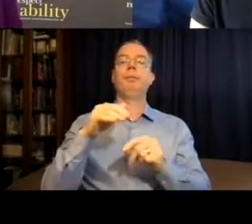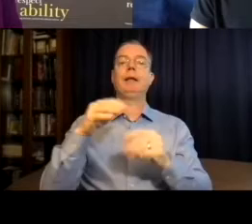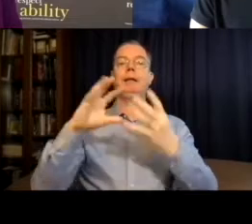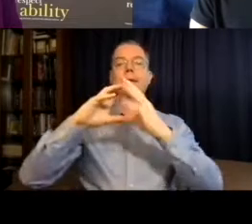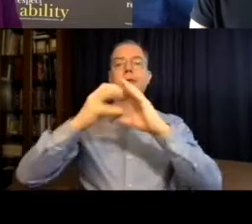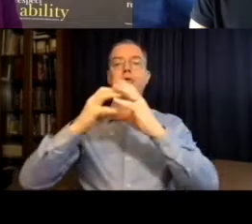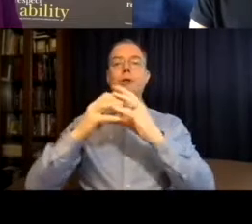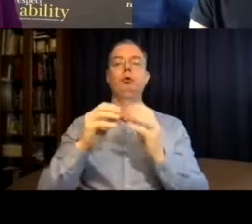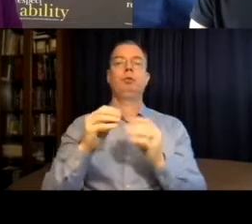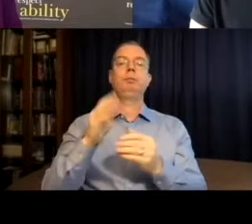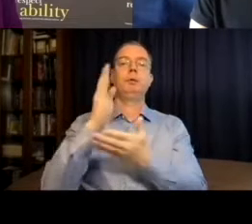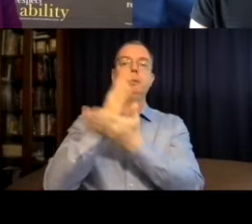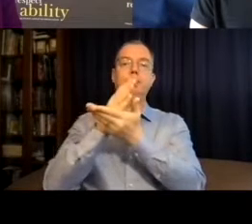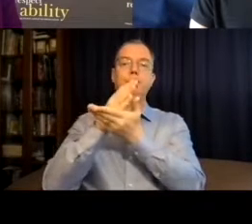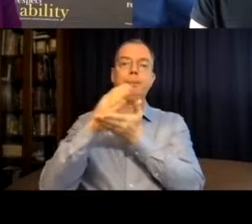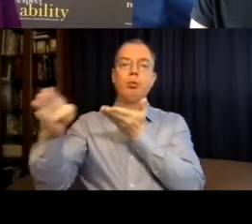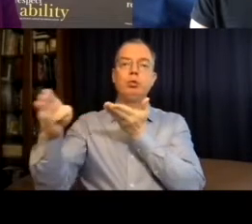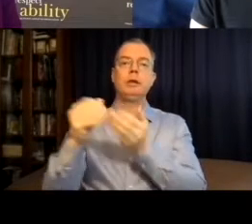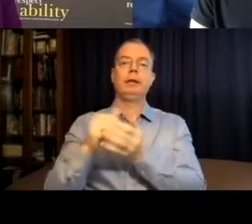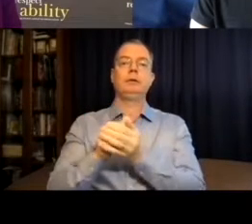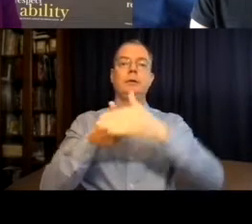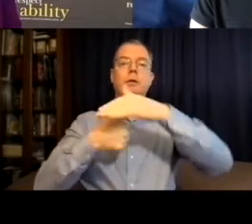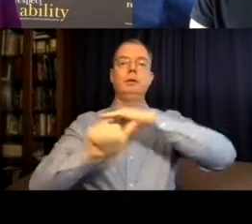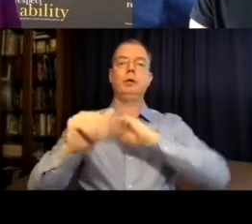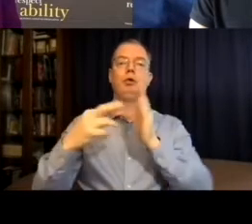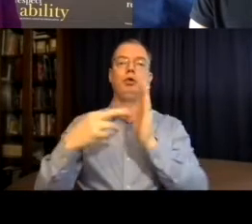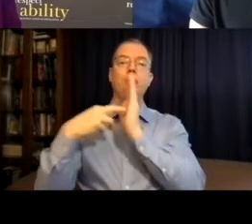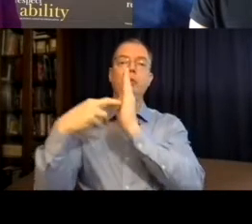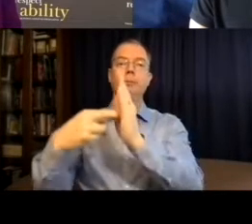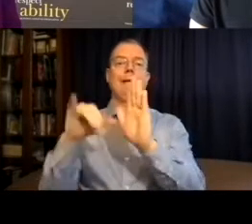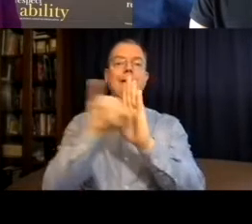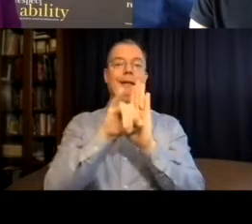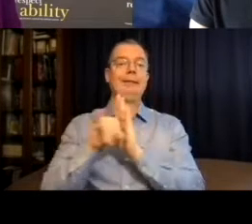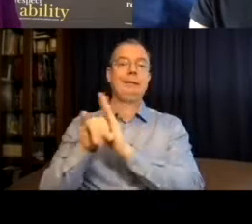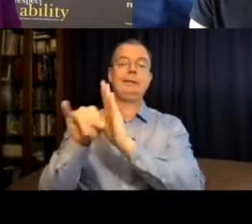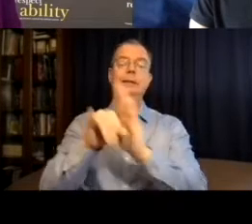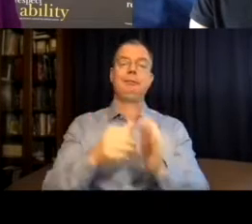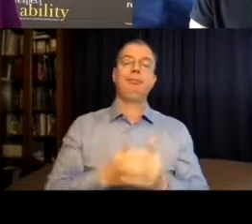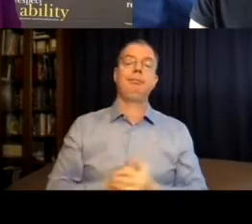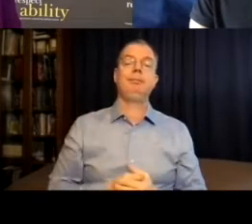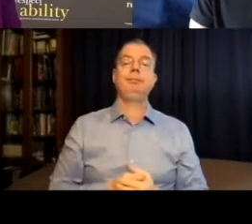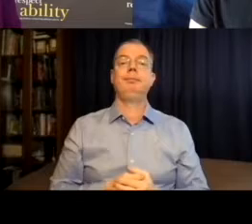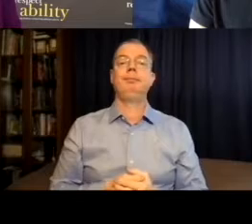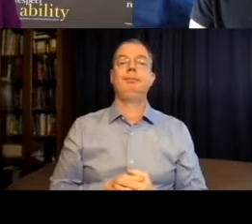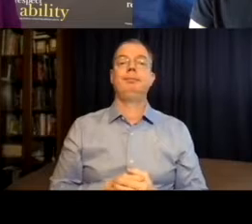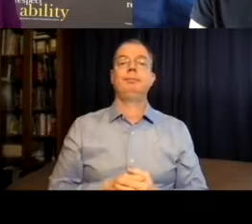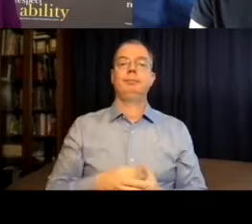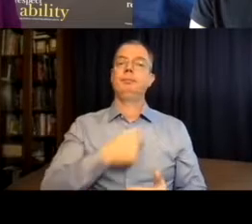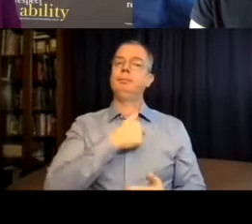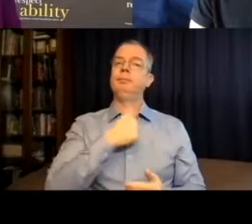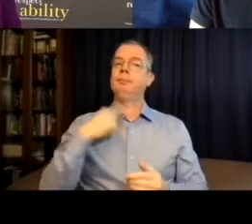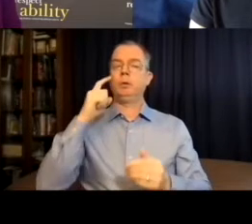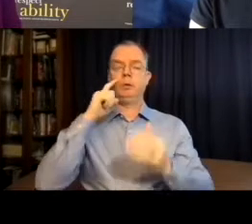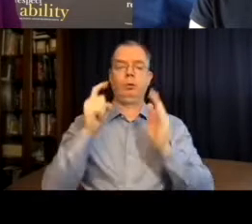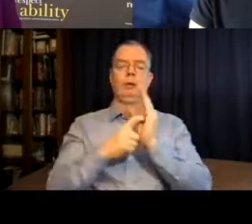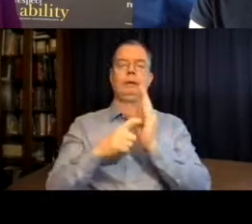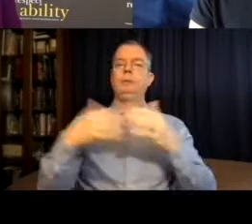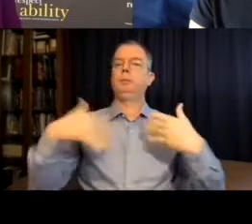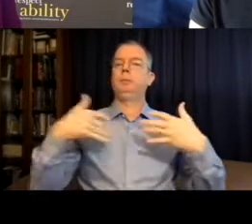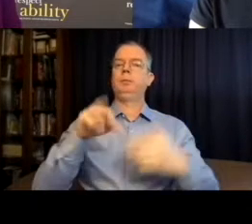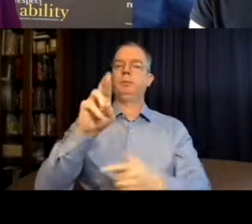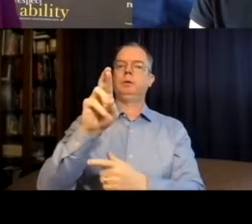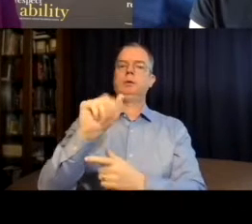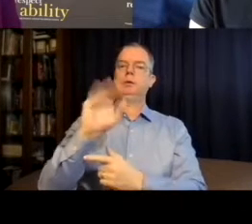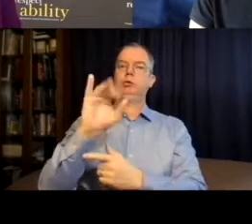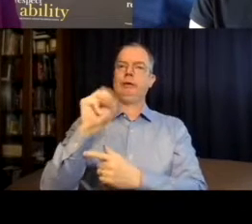intersectional, marginalized, and underrepresented identities. We recognize this intersection of racism and ableism as a big challenge, and we are